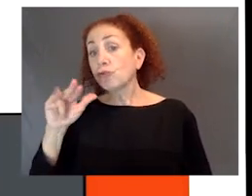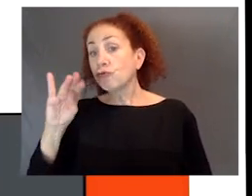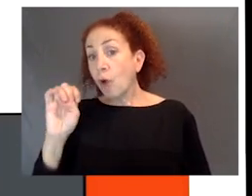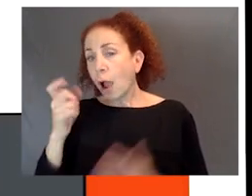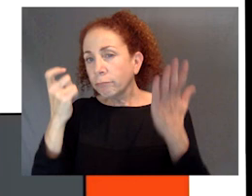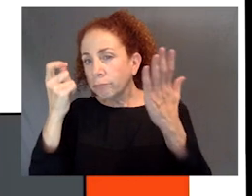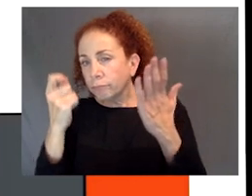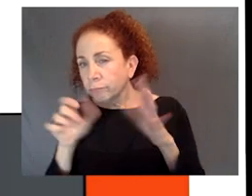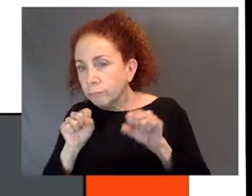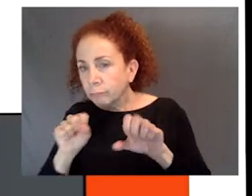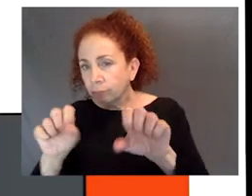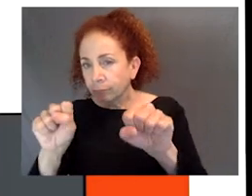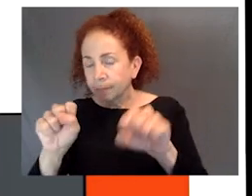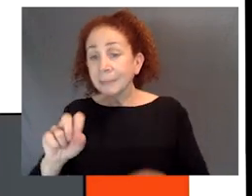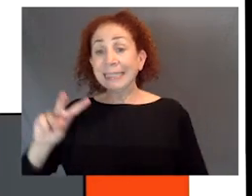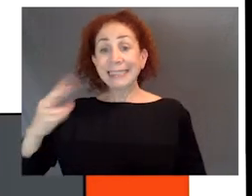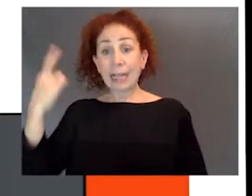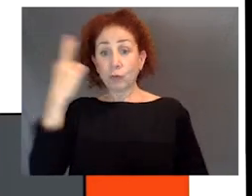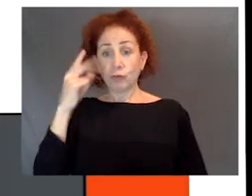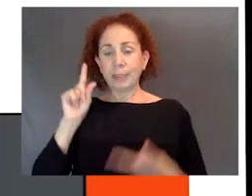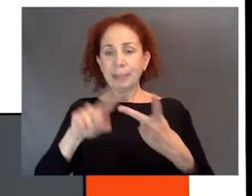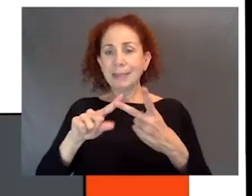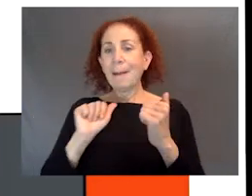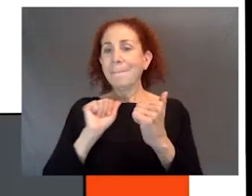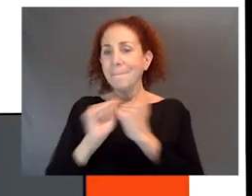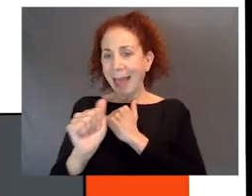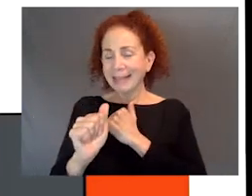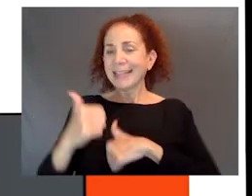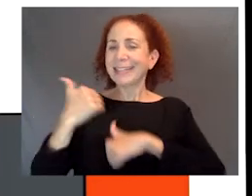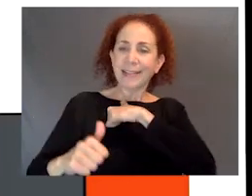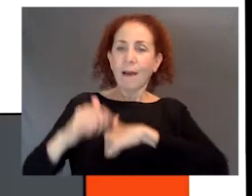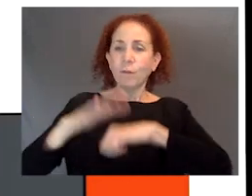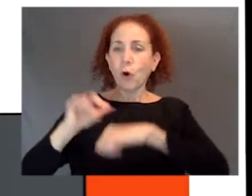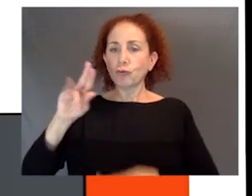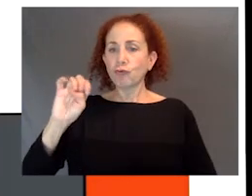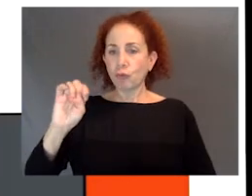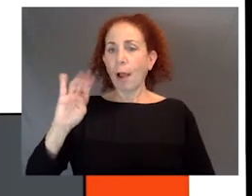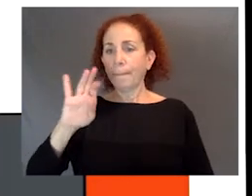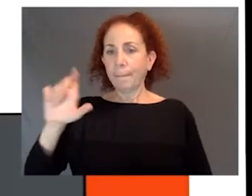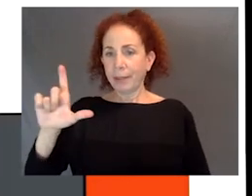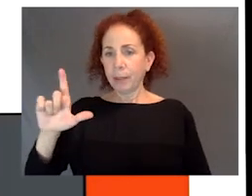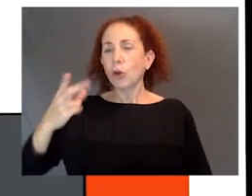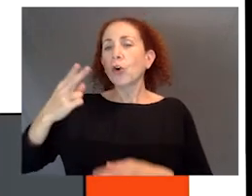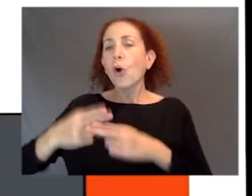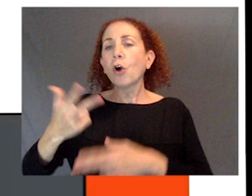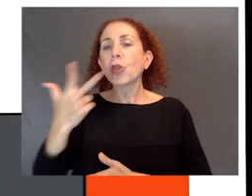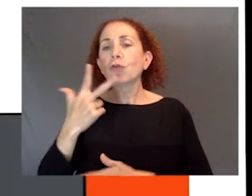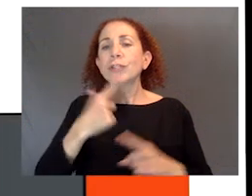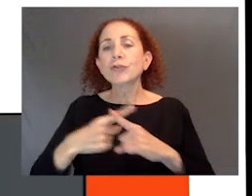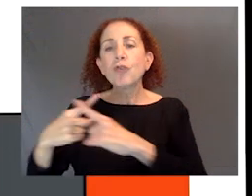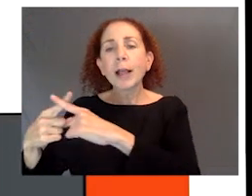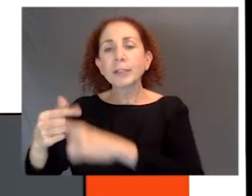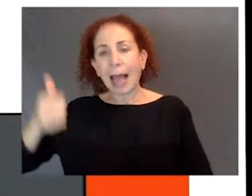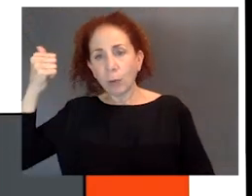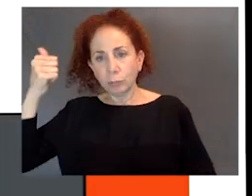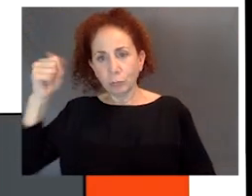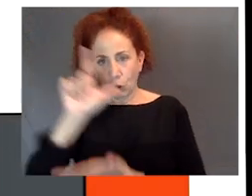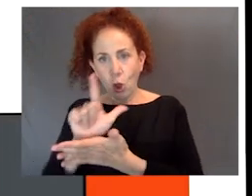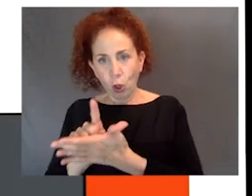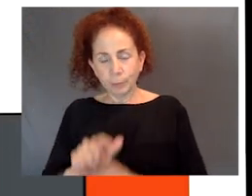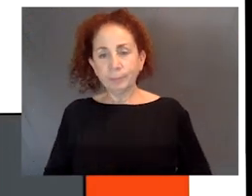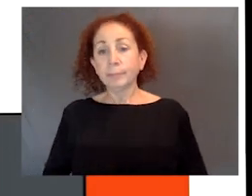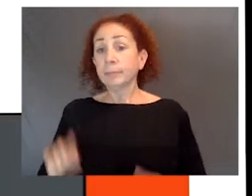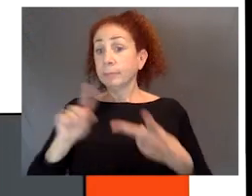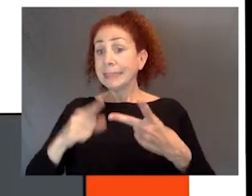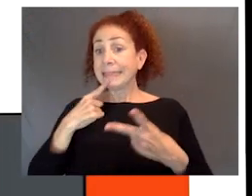crimes. The second major cause was the passage of the Tough on Crime Bill, sometimes referred to as the Three Strikes You're Out law,